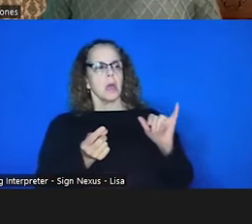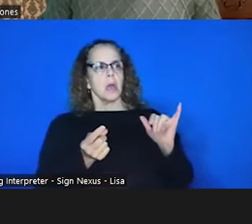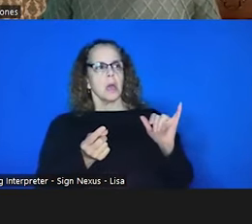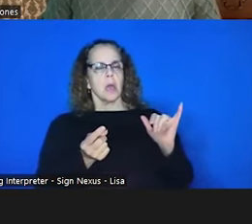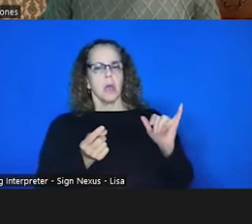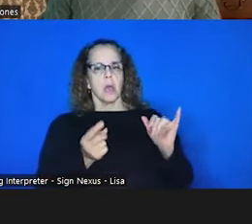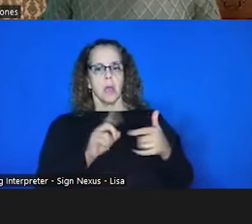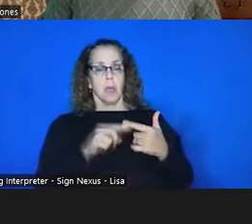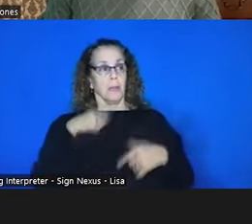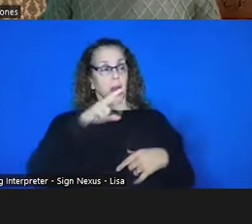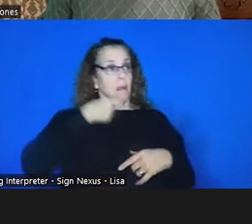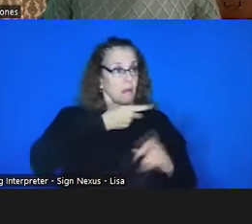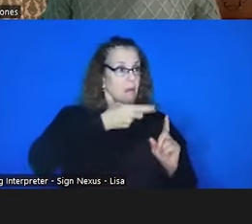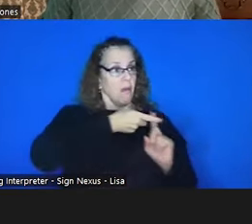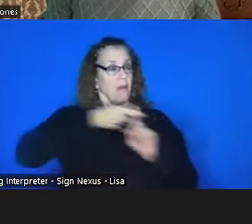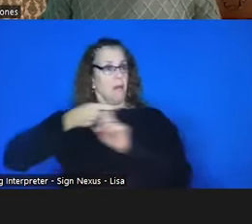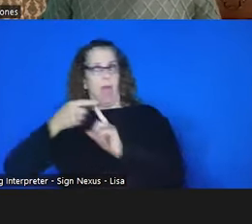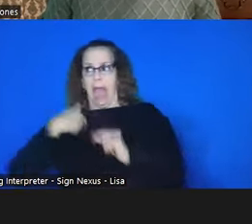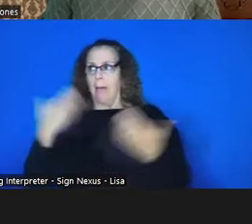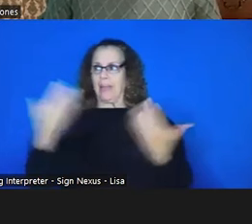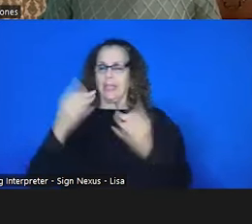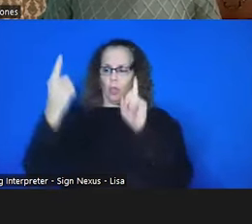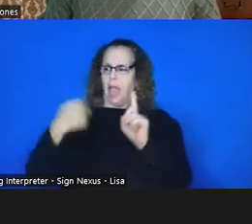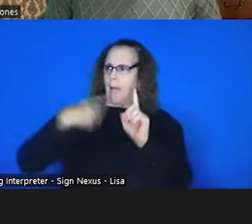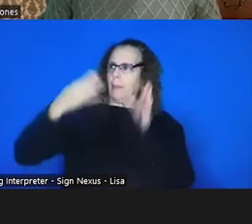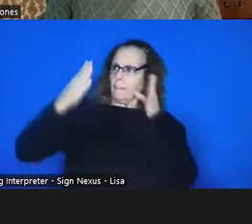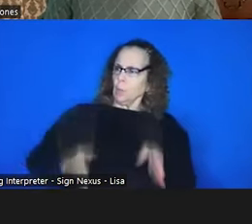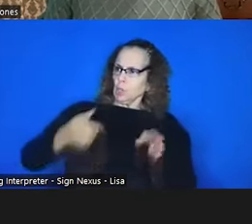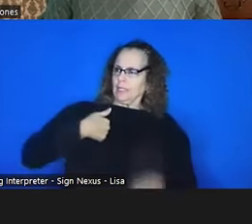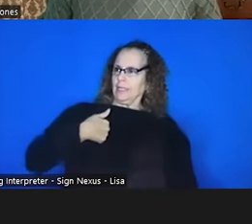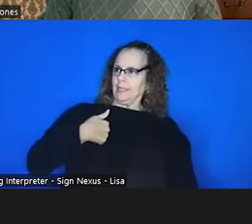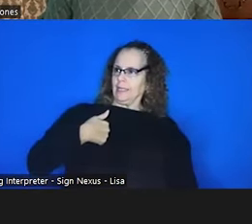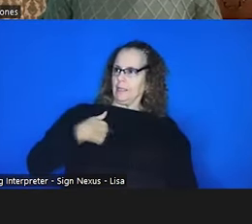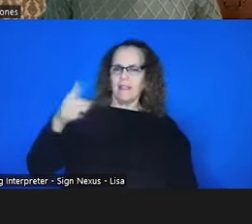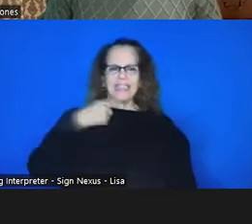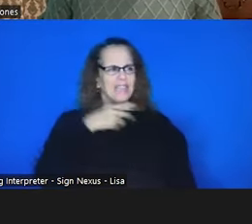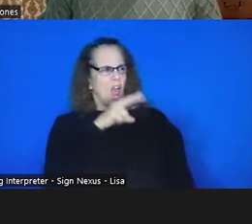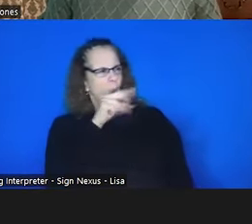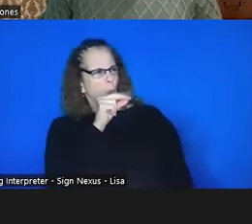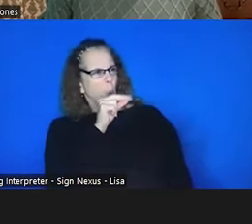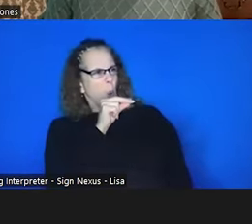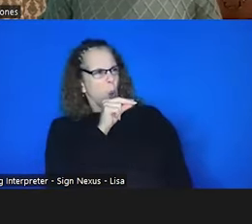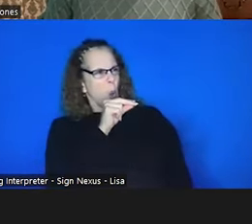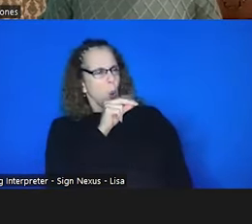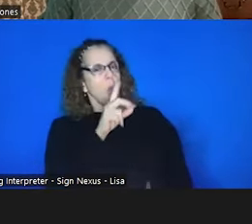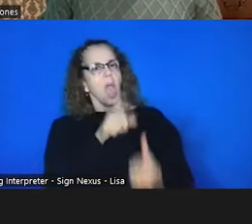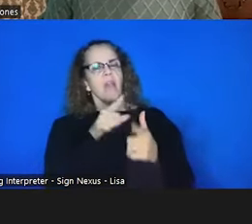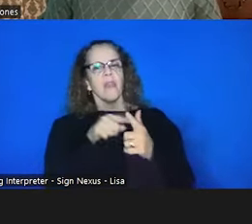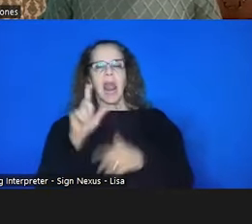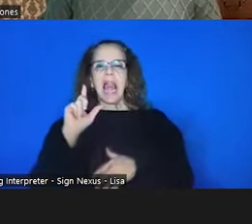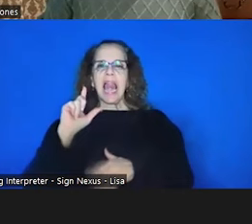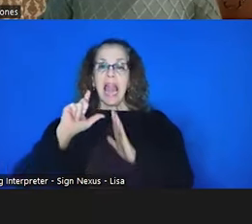to drag me out? I mean, like, I'm standing before you as a person. And they was like, no. And then at the end, they came and said, I